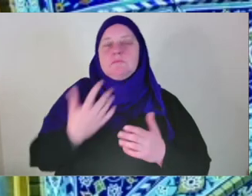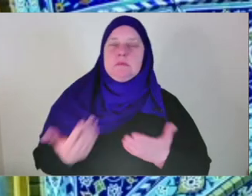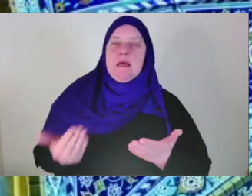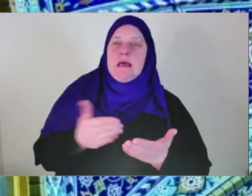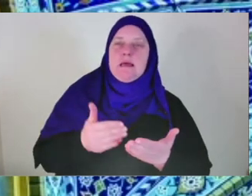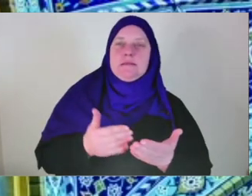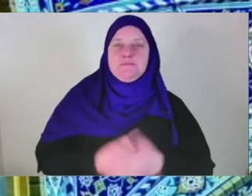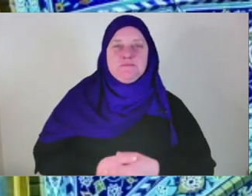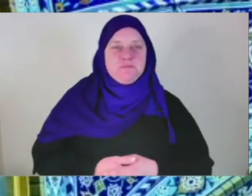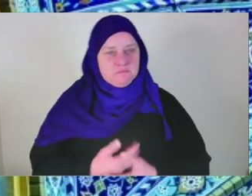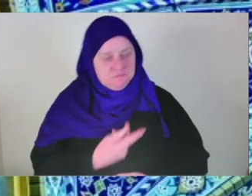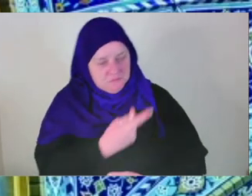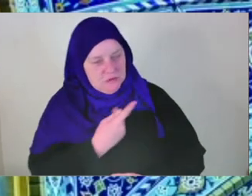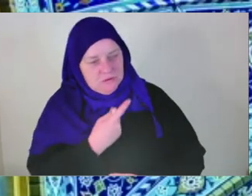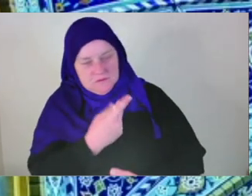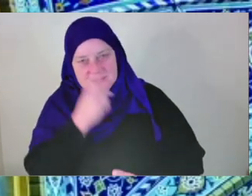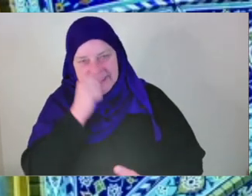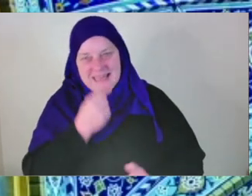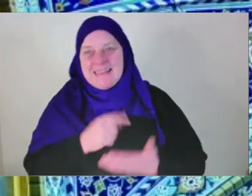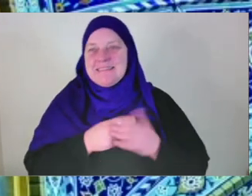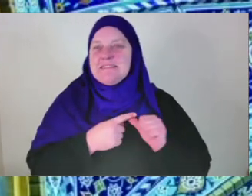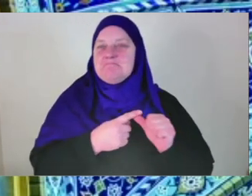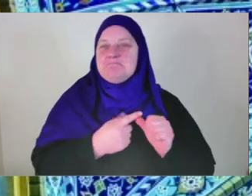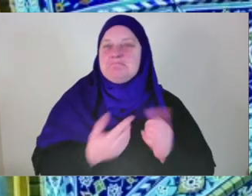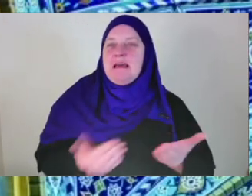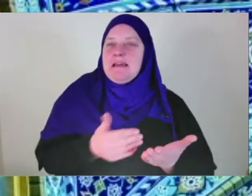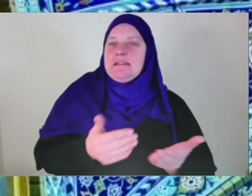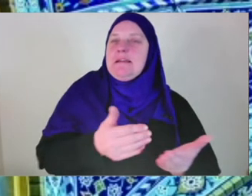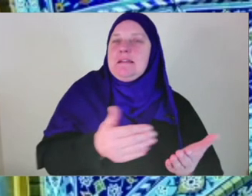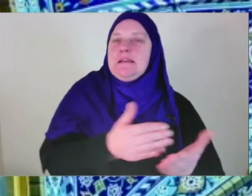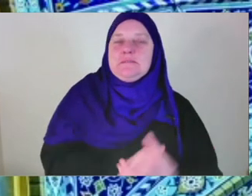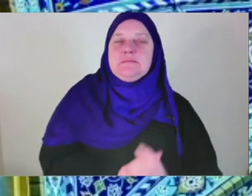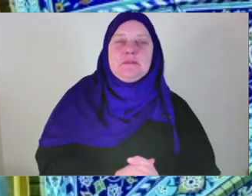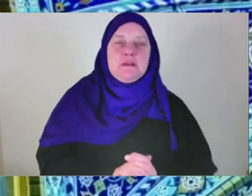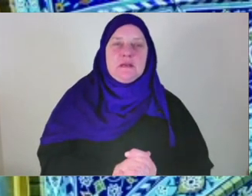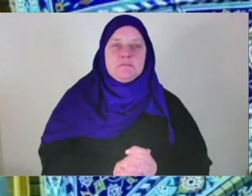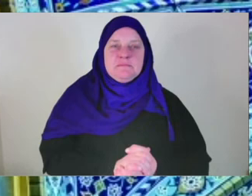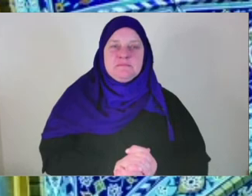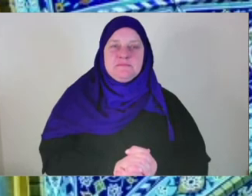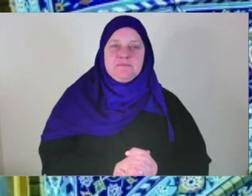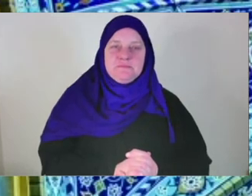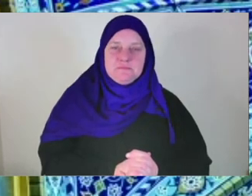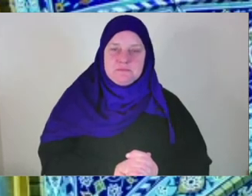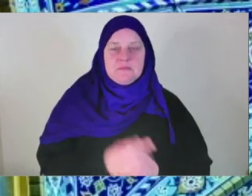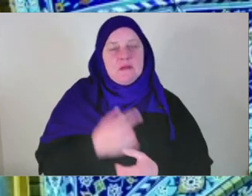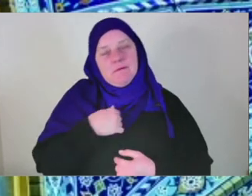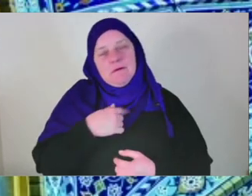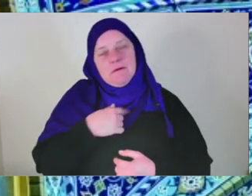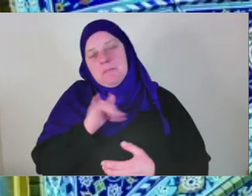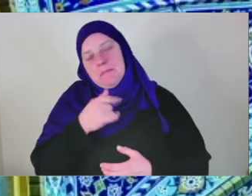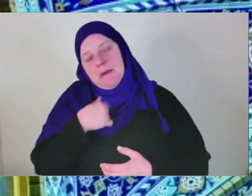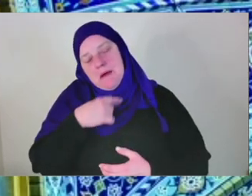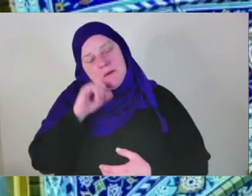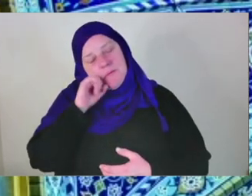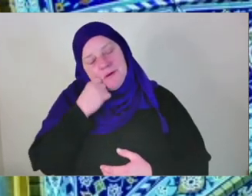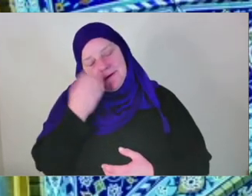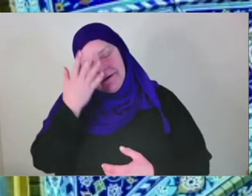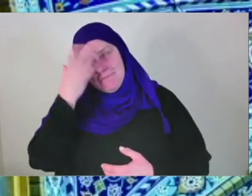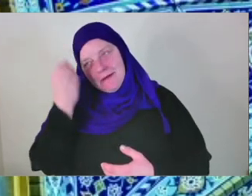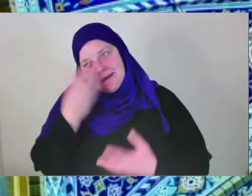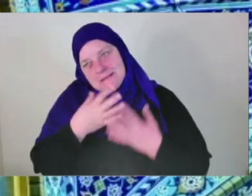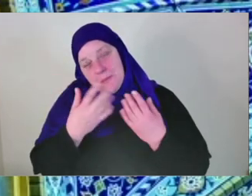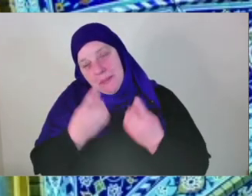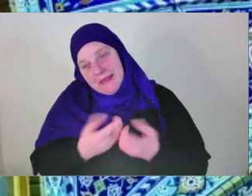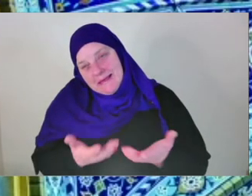can add to it or vice versa, because naturally I may forget something, or Sheikh Muhammad may respectfully.